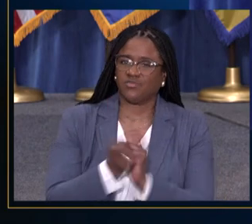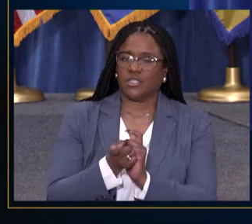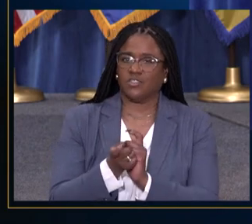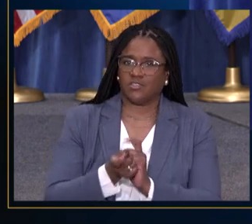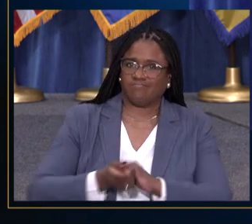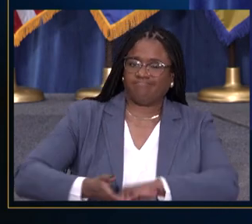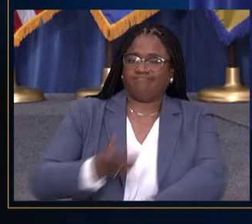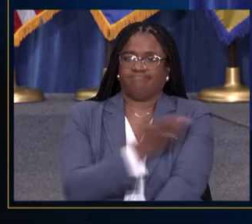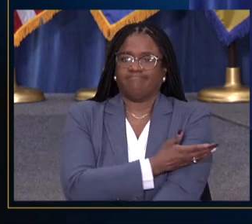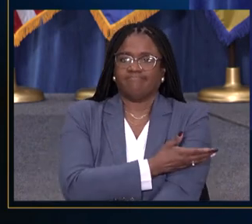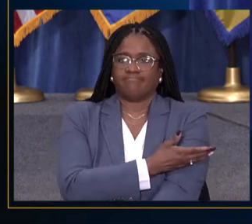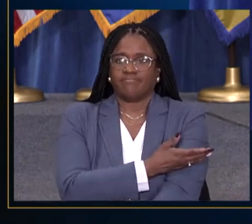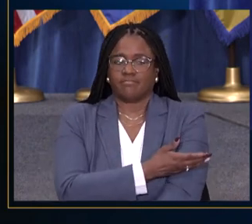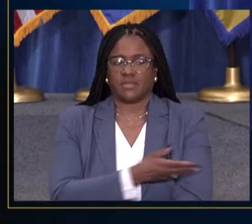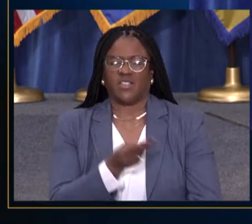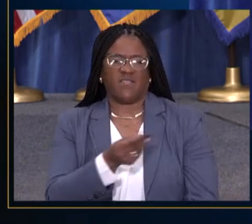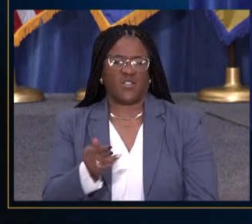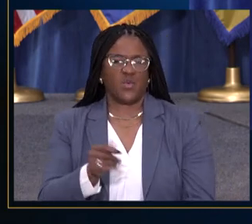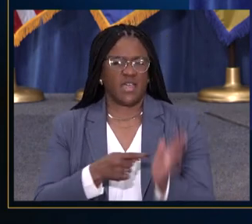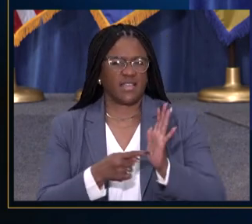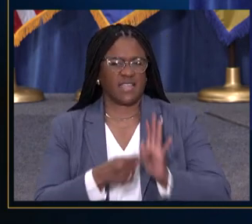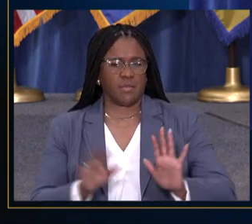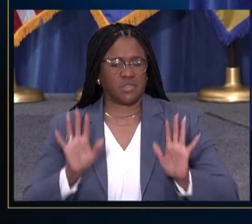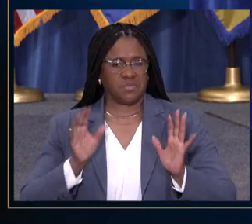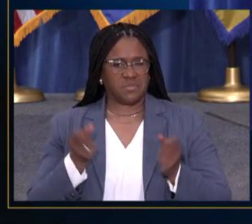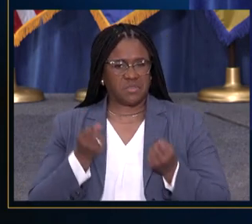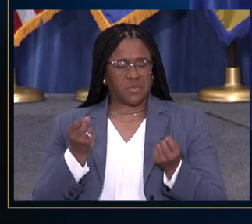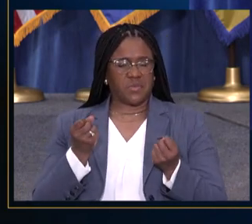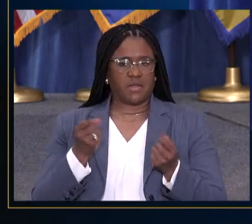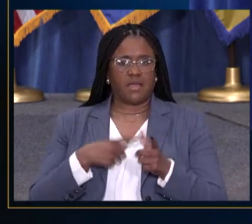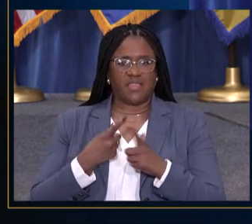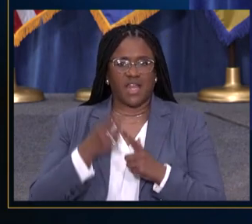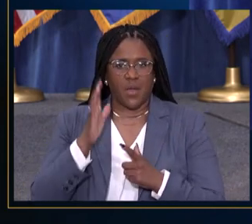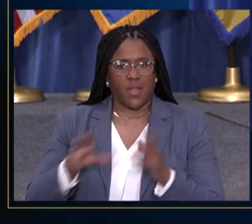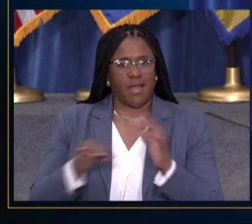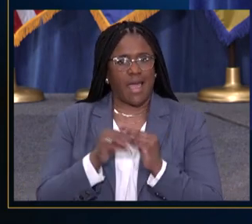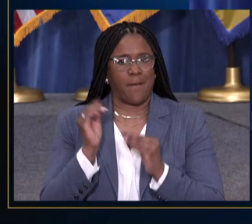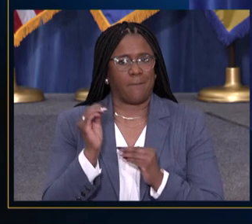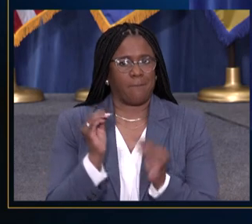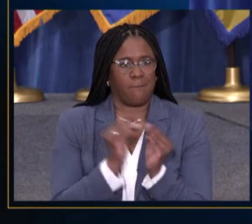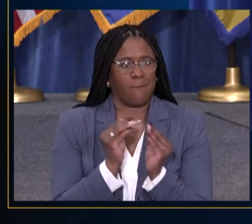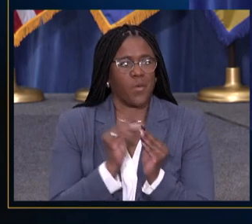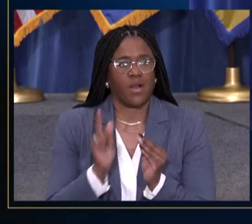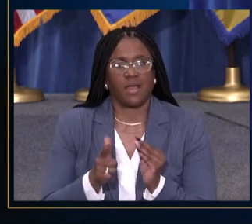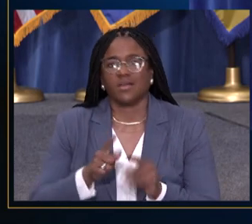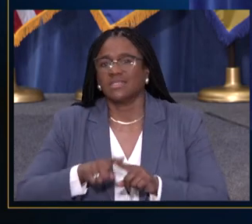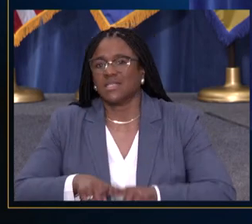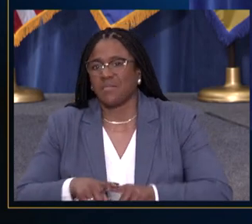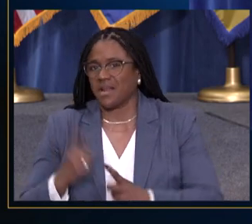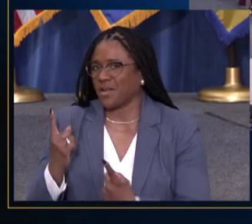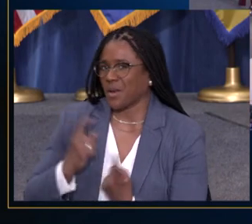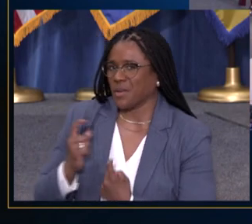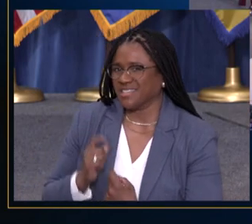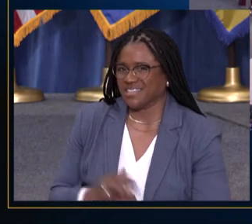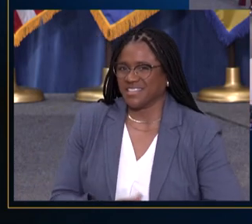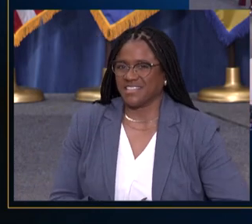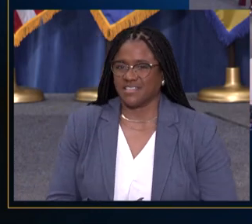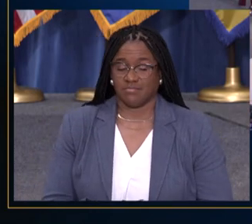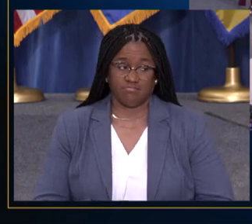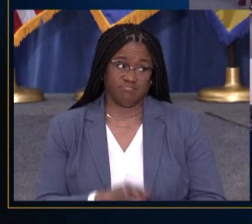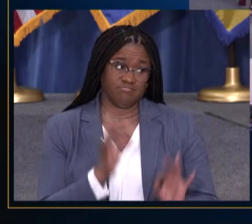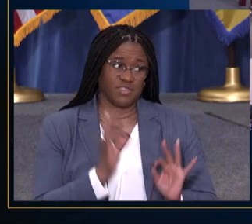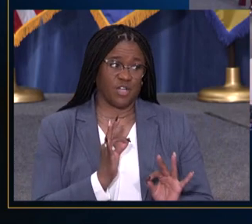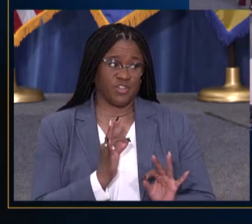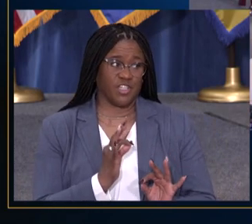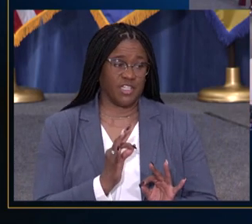just a few examples. I'll stop there and I'll pick back up, maybe share a little bit more depending on the questions that come up. That sounds